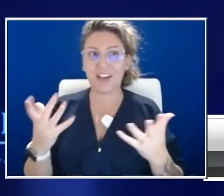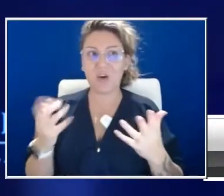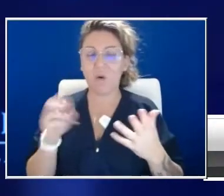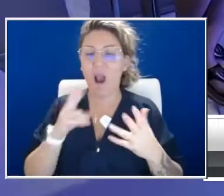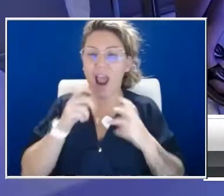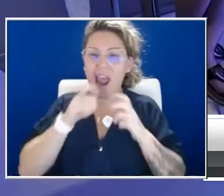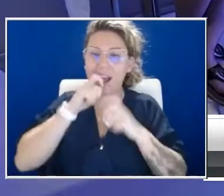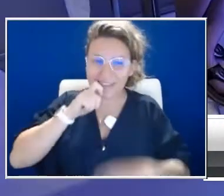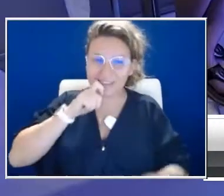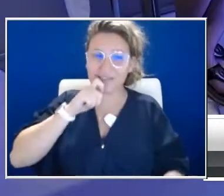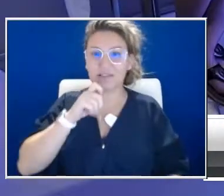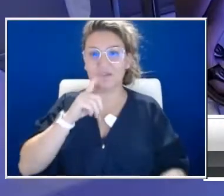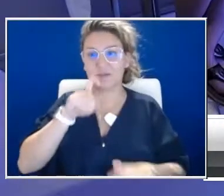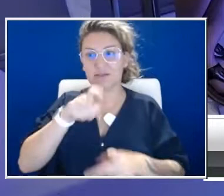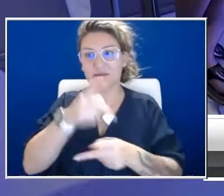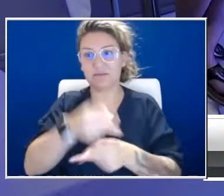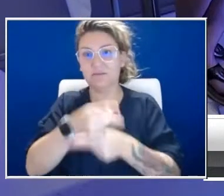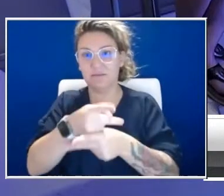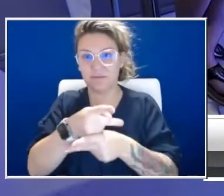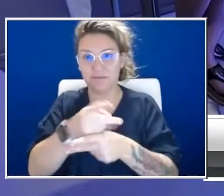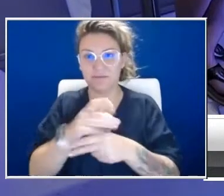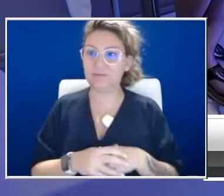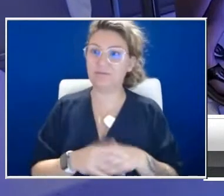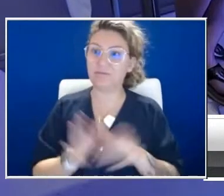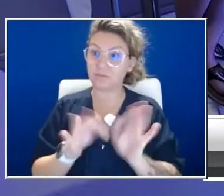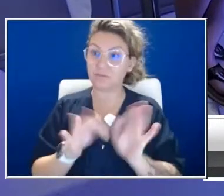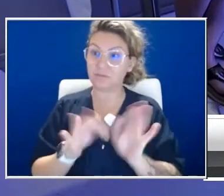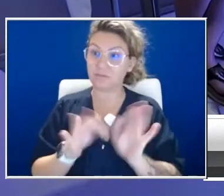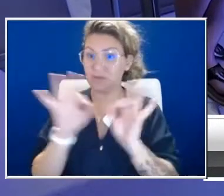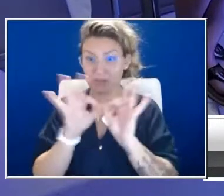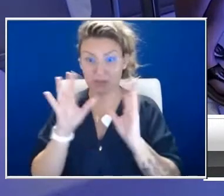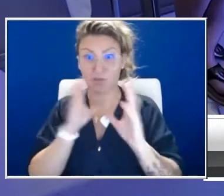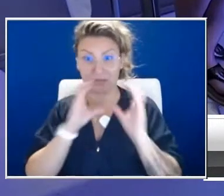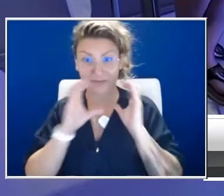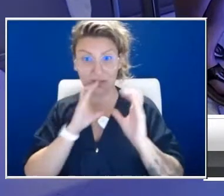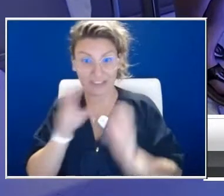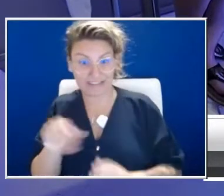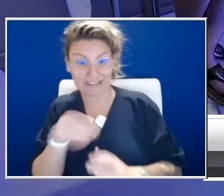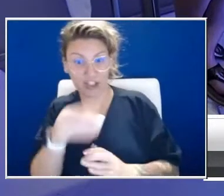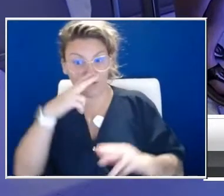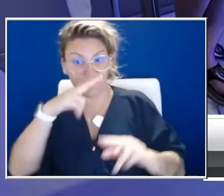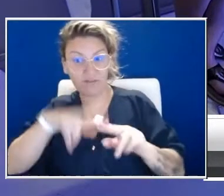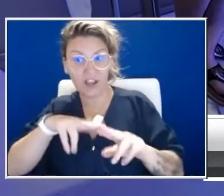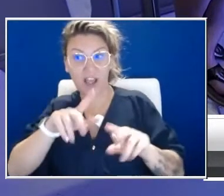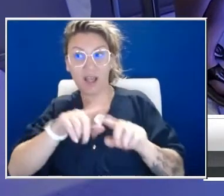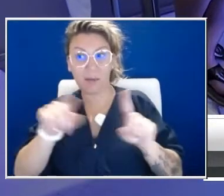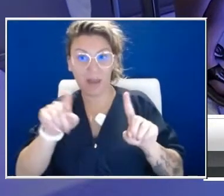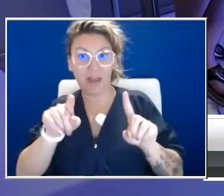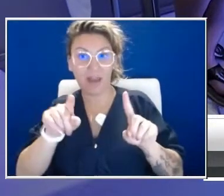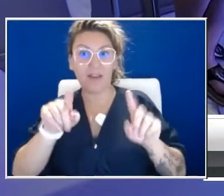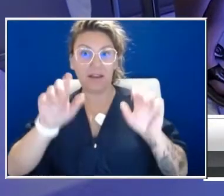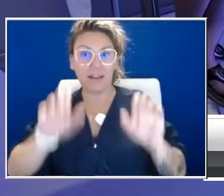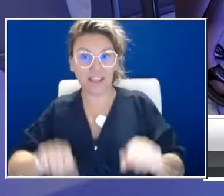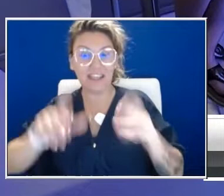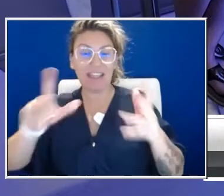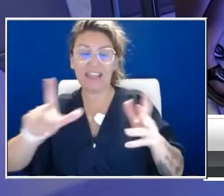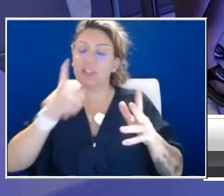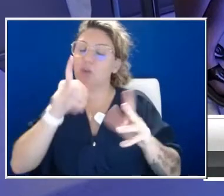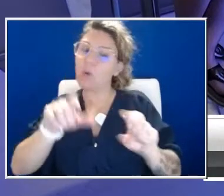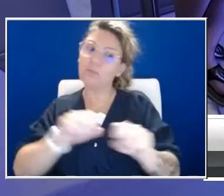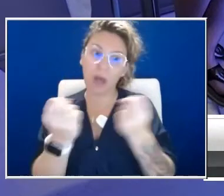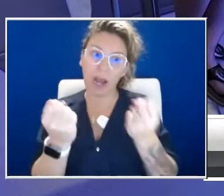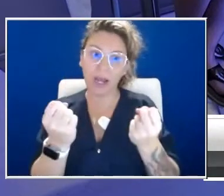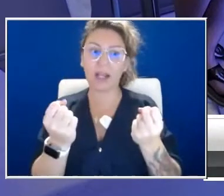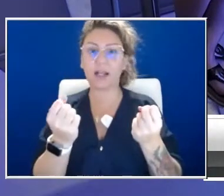to be careful. It's worth a conversation with your kids and their friends. Hey, here are these. They're fun. They can make things more safe. Don't break them. But don't break them. Yeah, don't